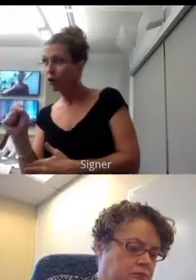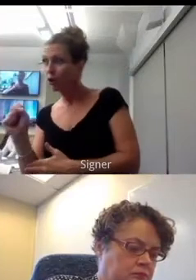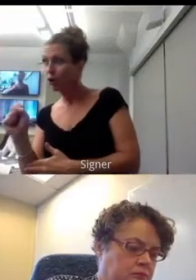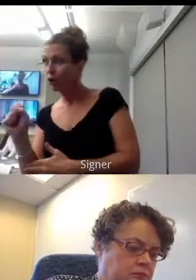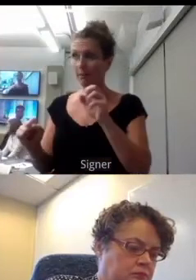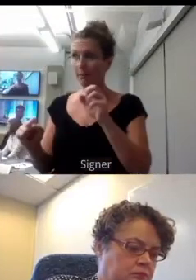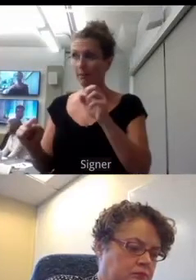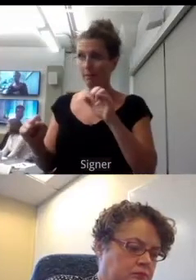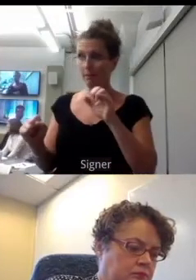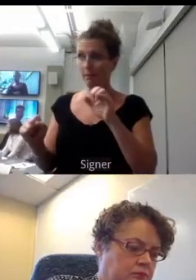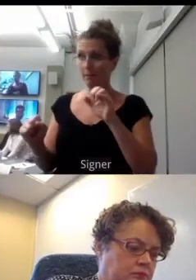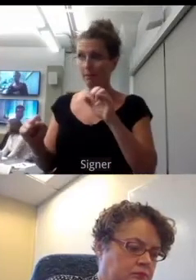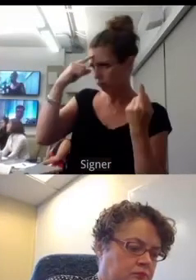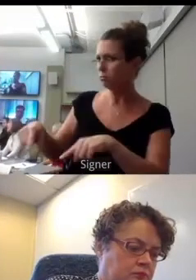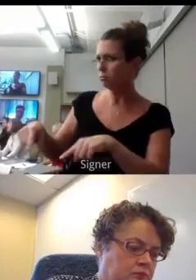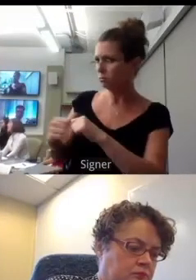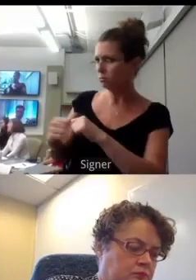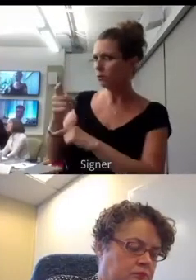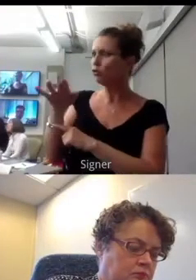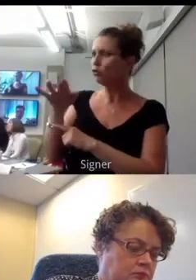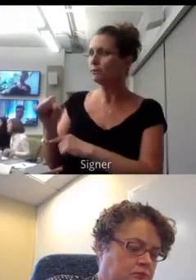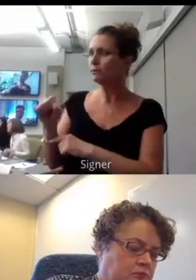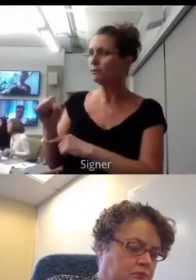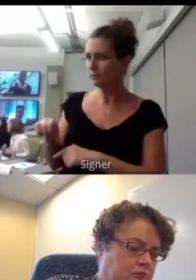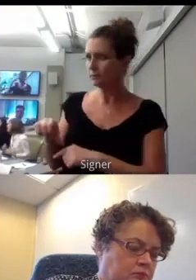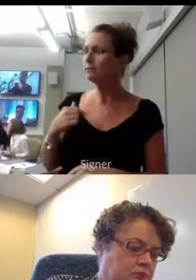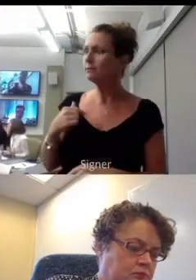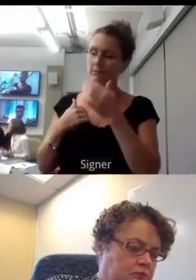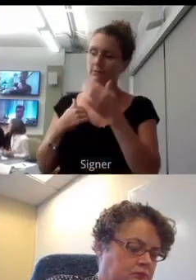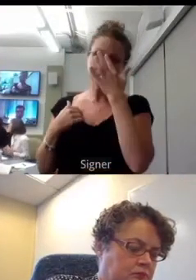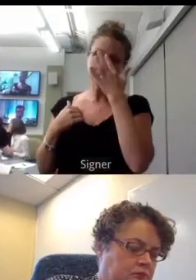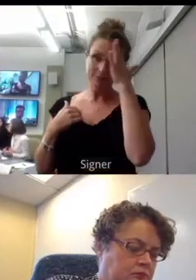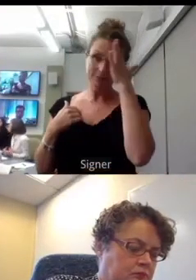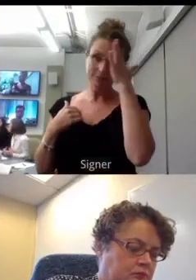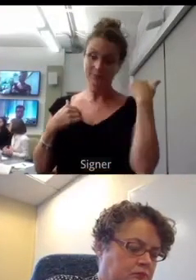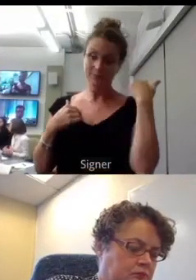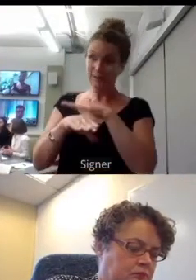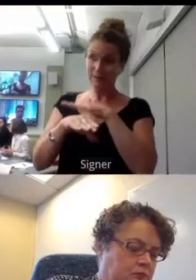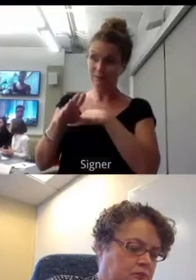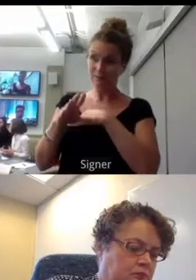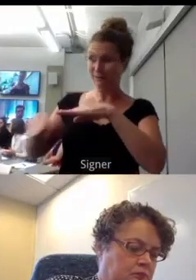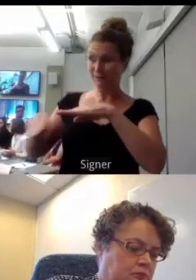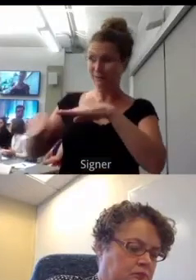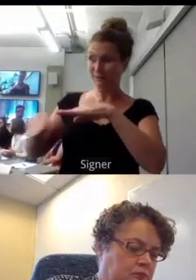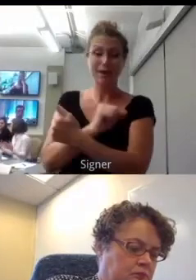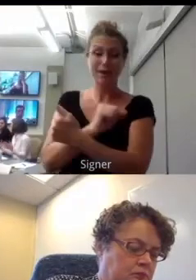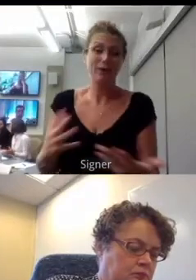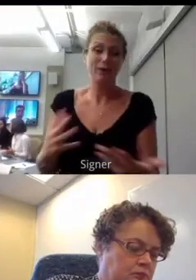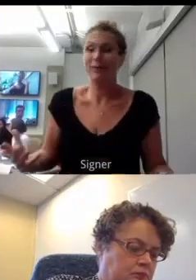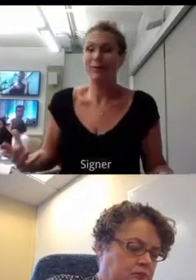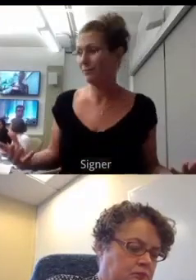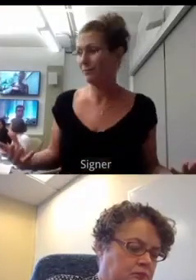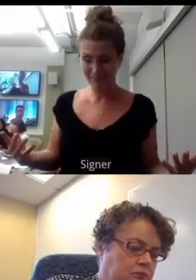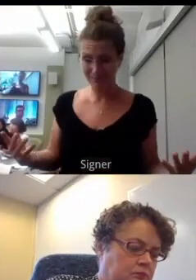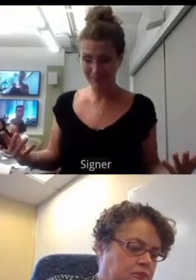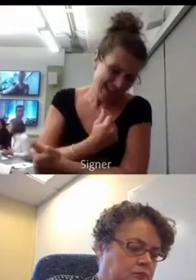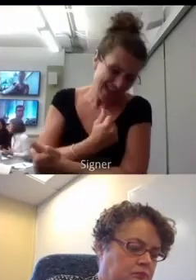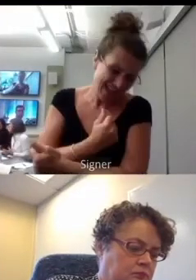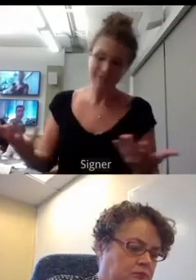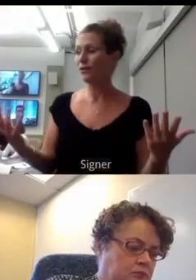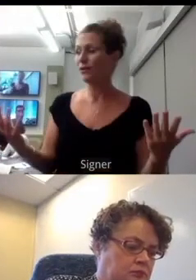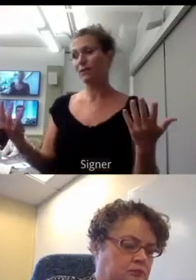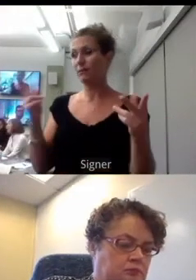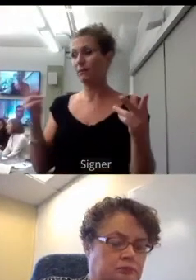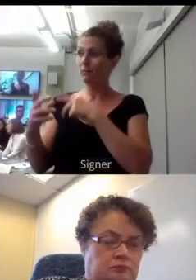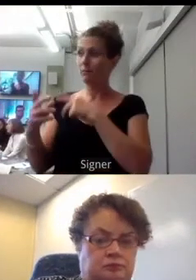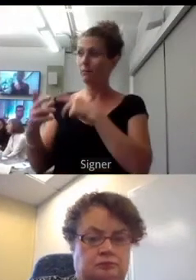think that accessibility touches everything. It touches what everyone in government does. And one of the challenges